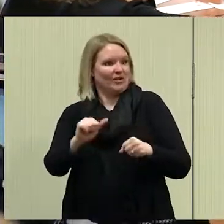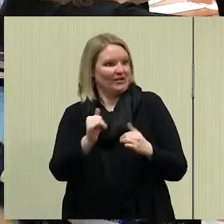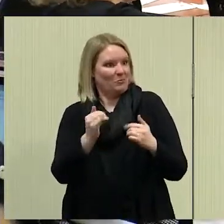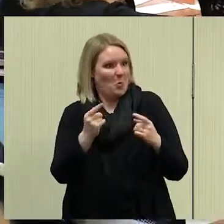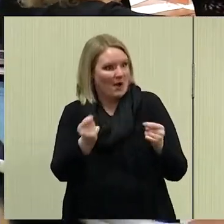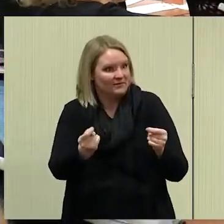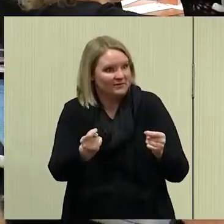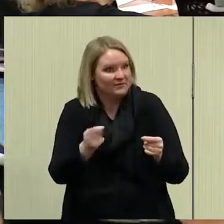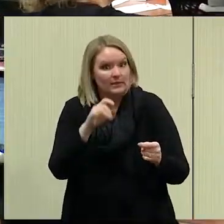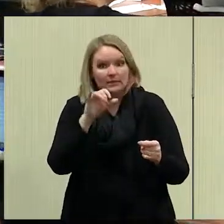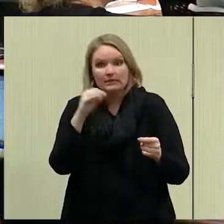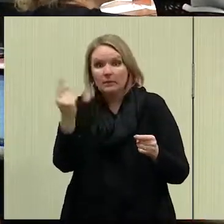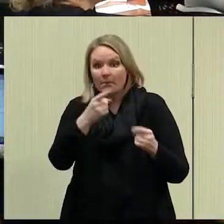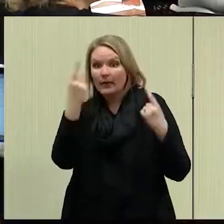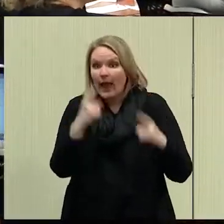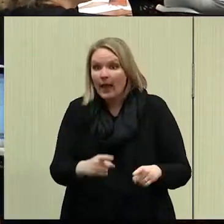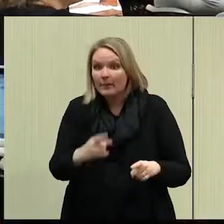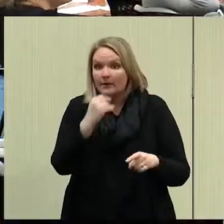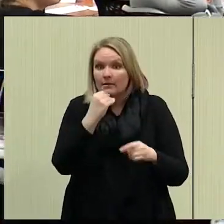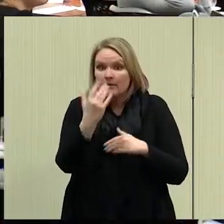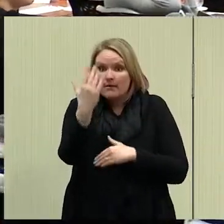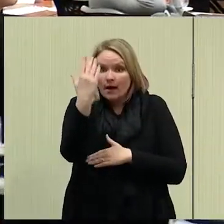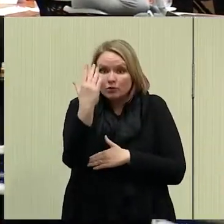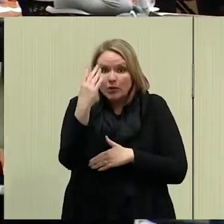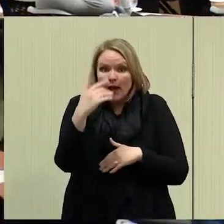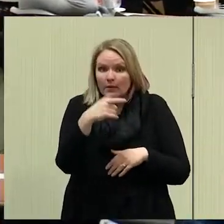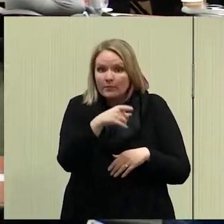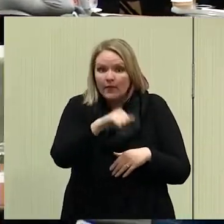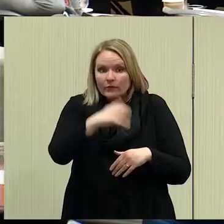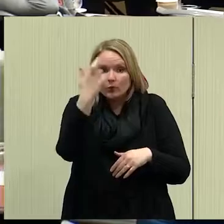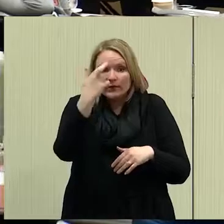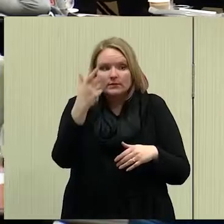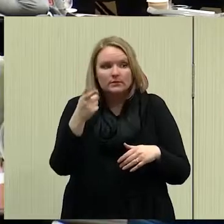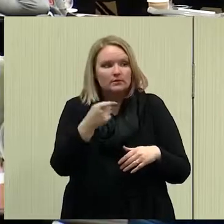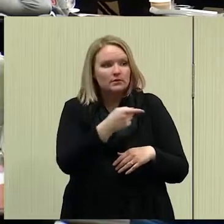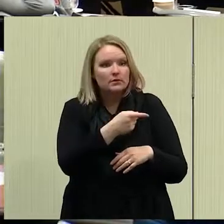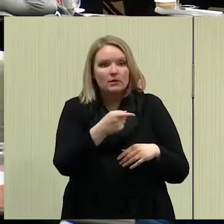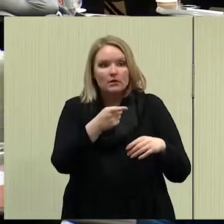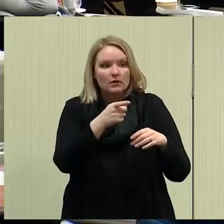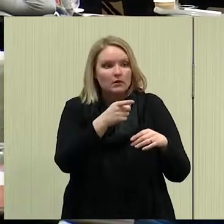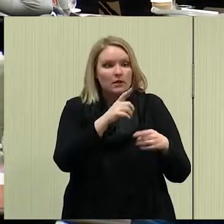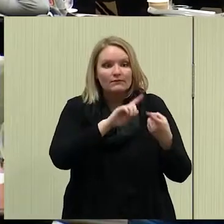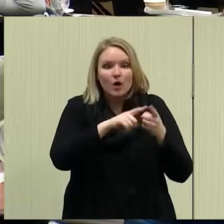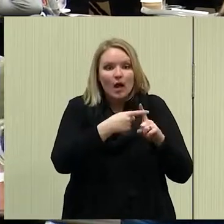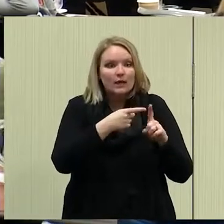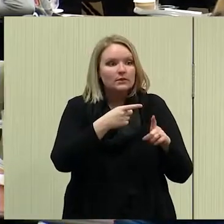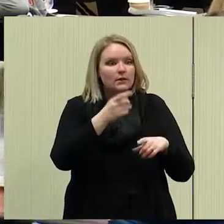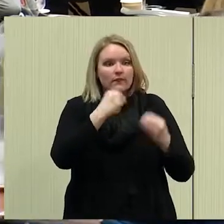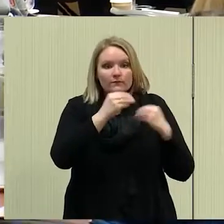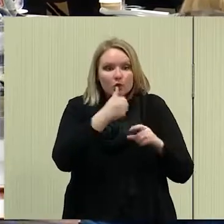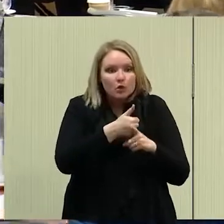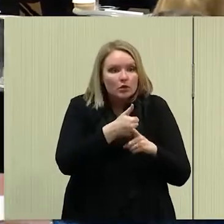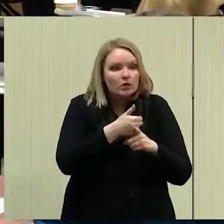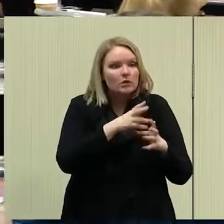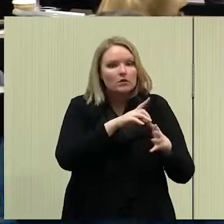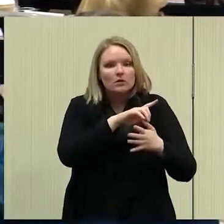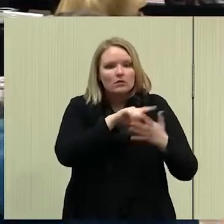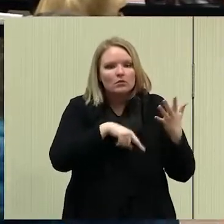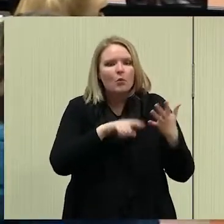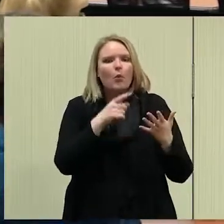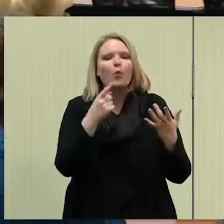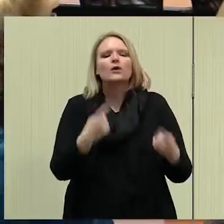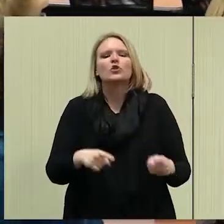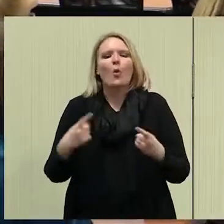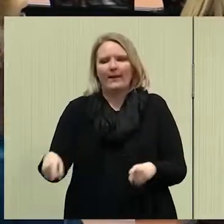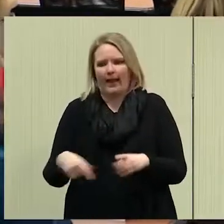something happening at lunchtime, so you're questioning that in your head? Is it who he sits with? Is it the food? Is it something that's going on? Great, so kind